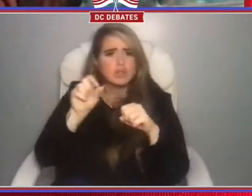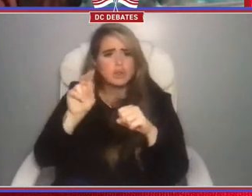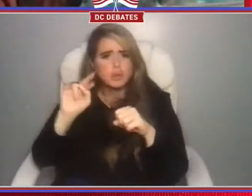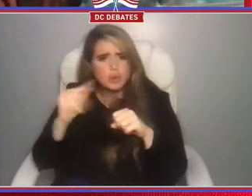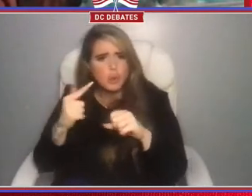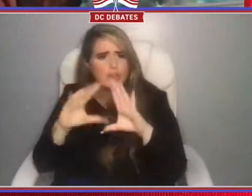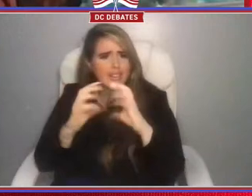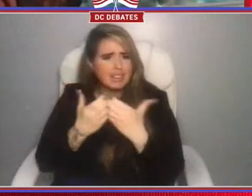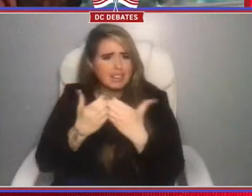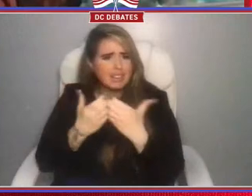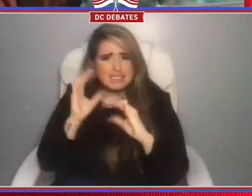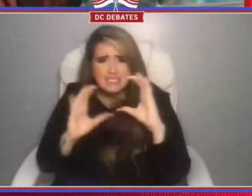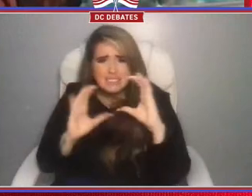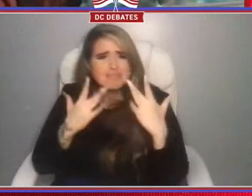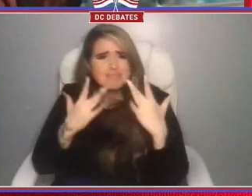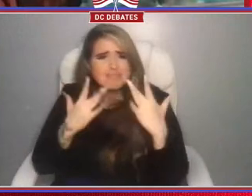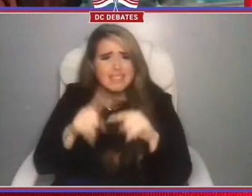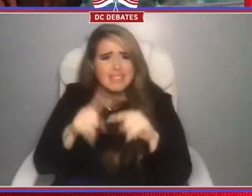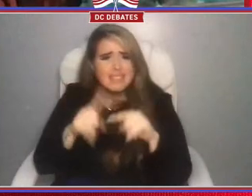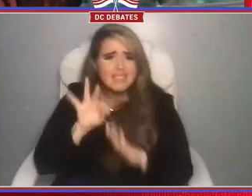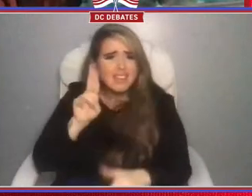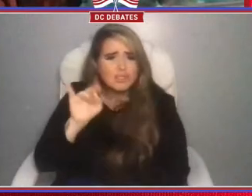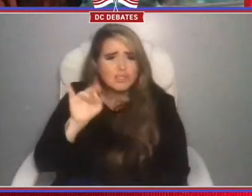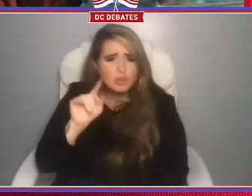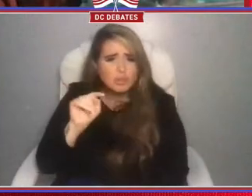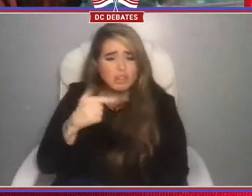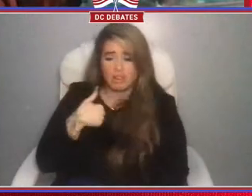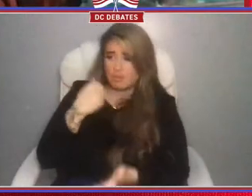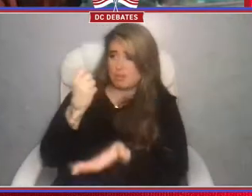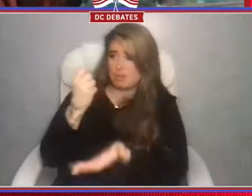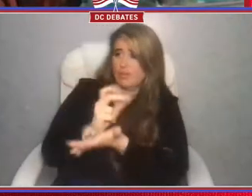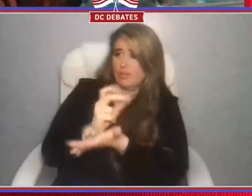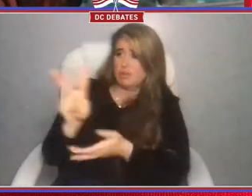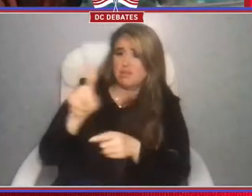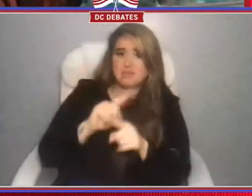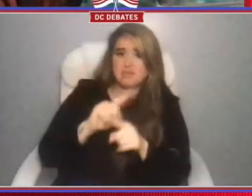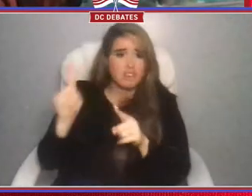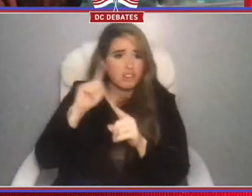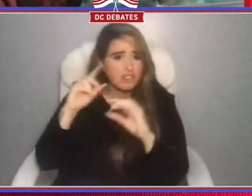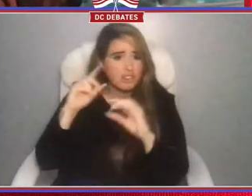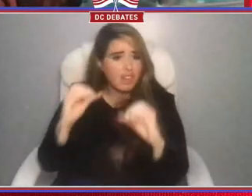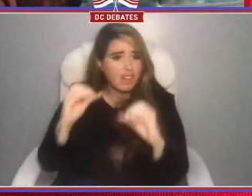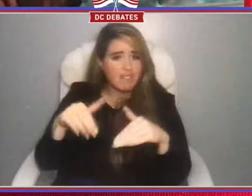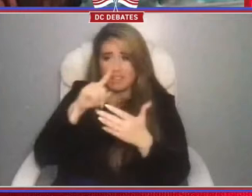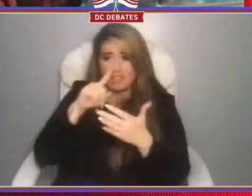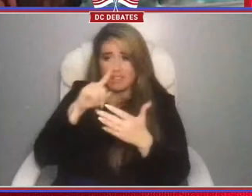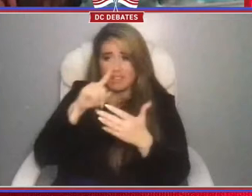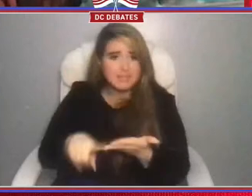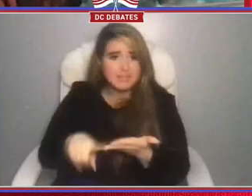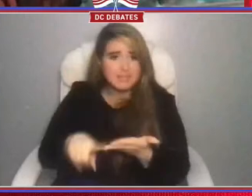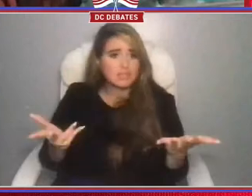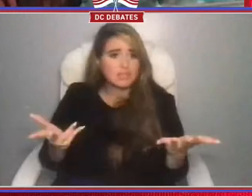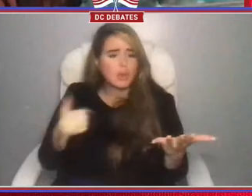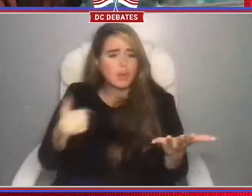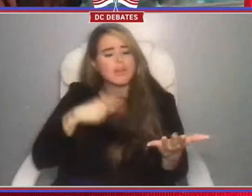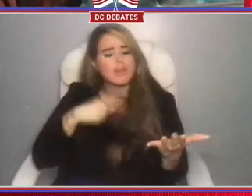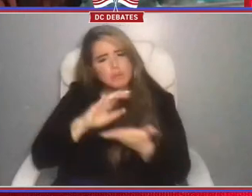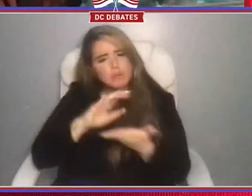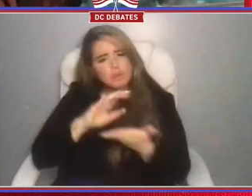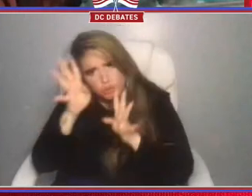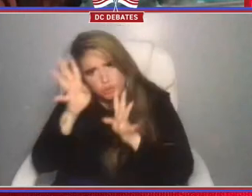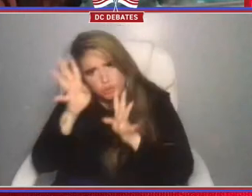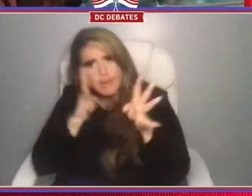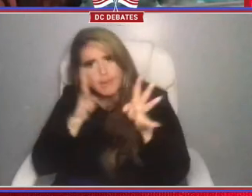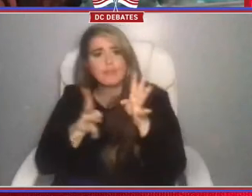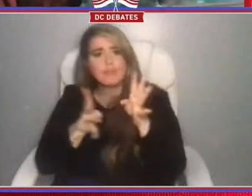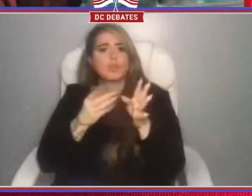are. Or I got approved to move, but housing has not done an inspection. We have to be creative. We have been through in Ward